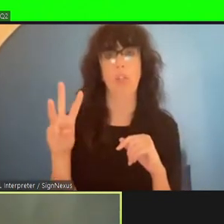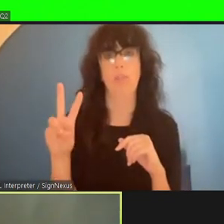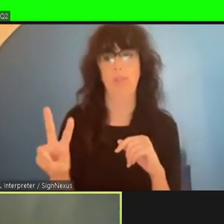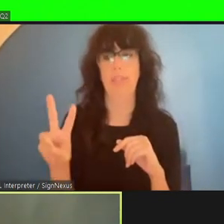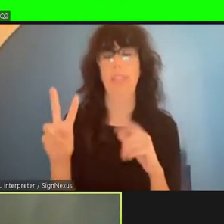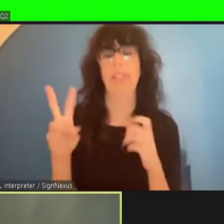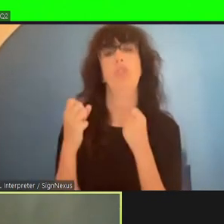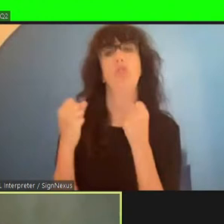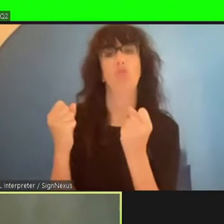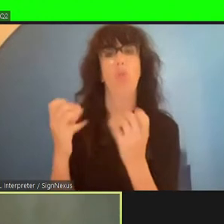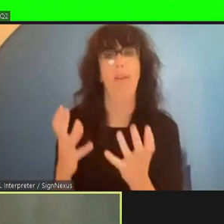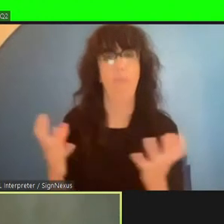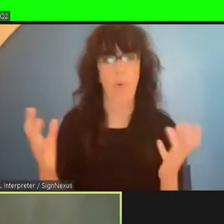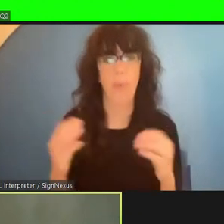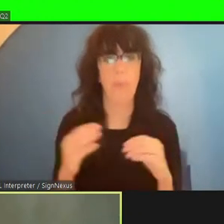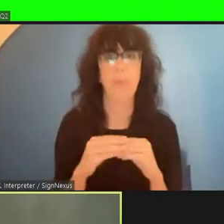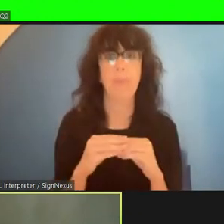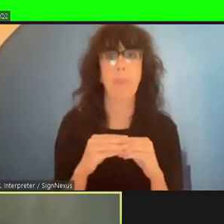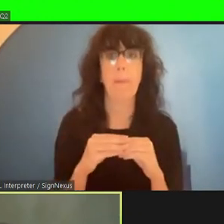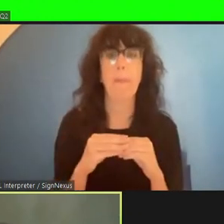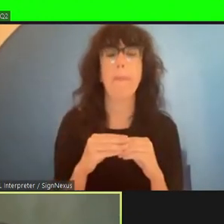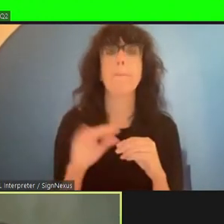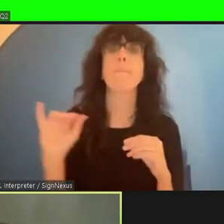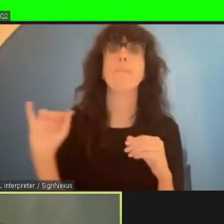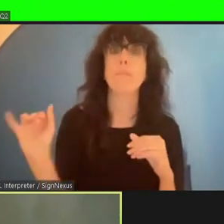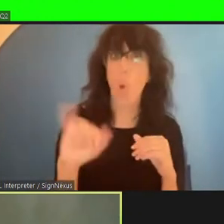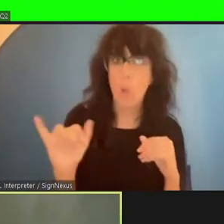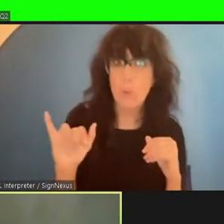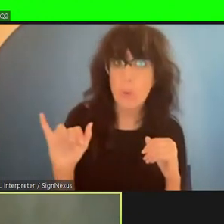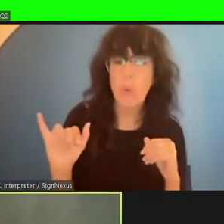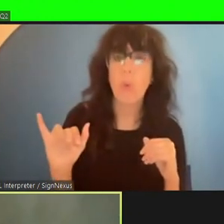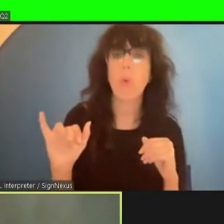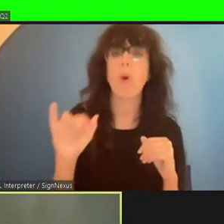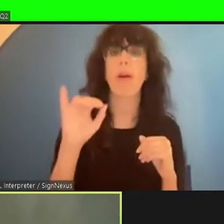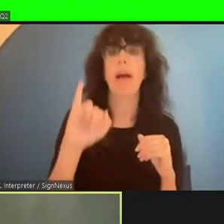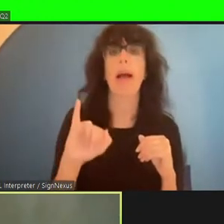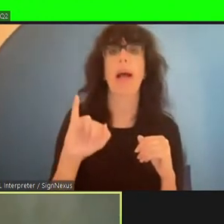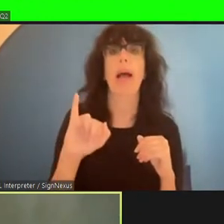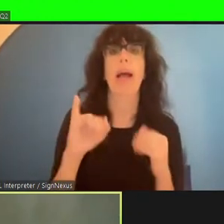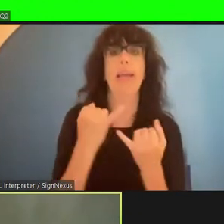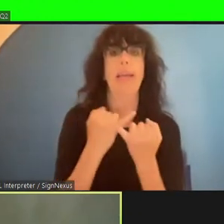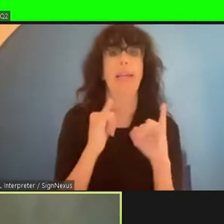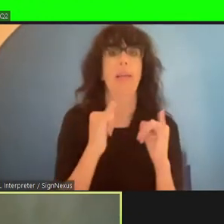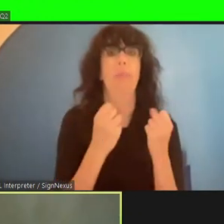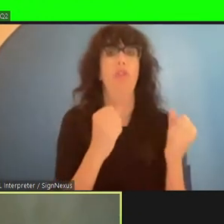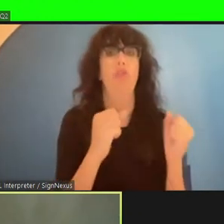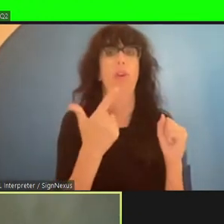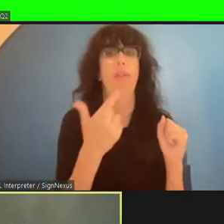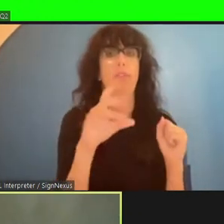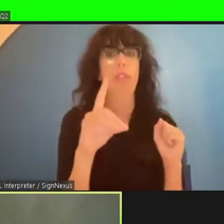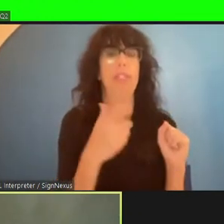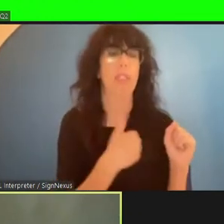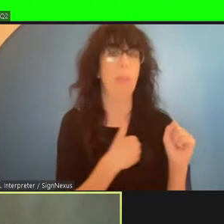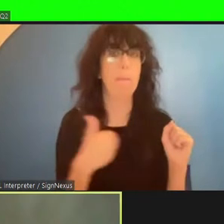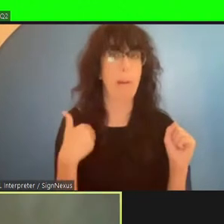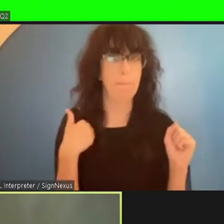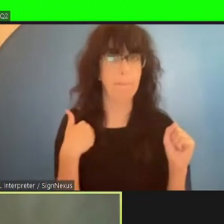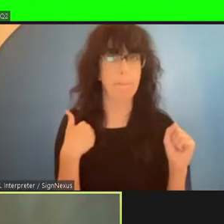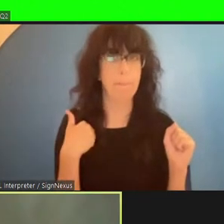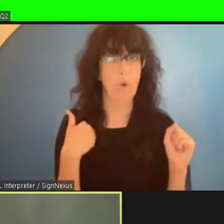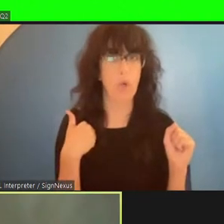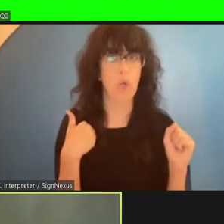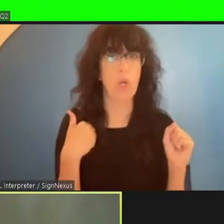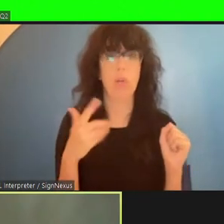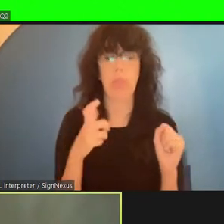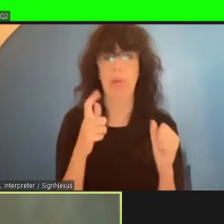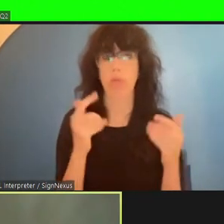driver uh and also uh idg or independent drivers guild member uh just gonna jump